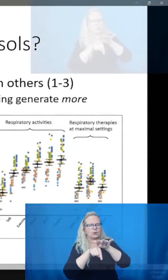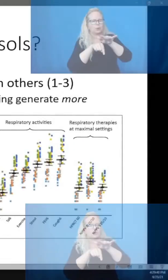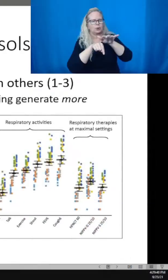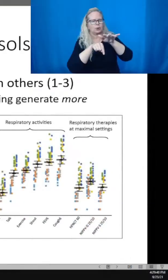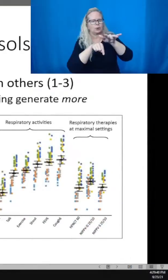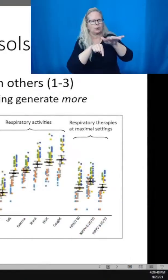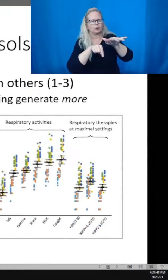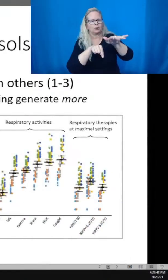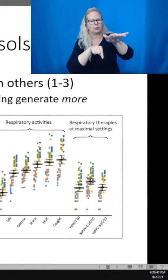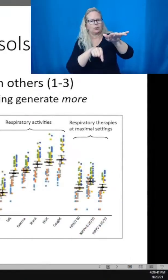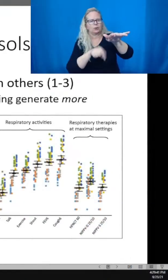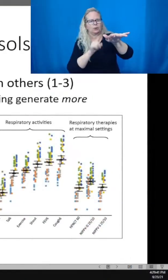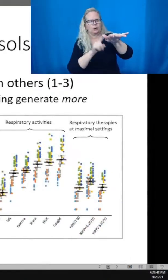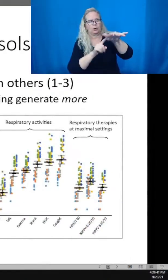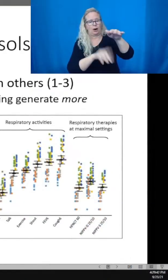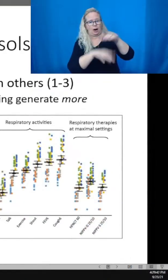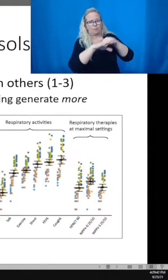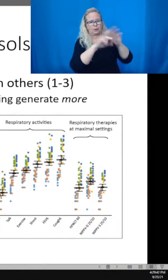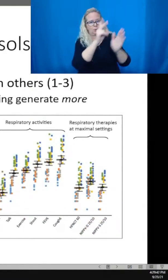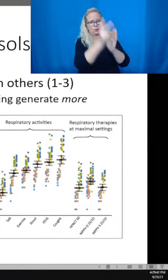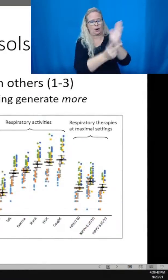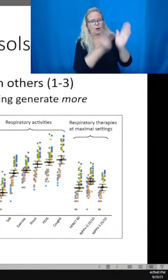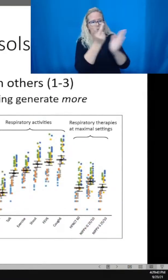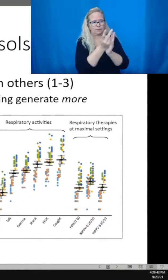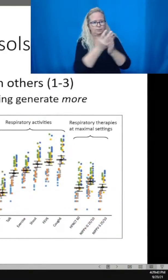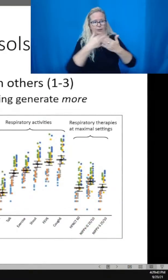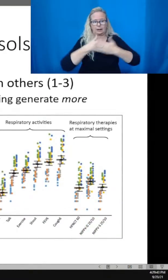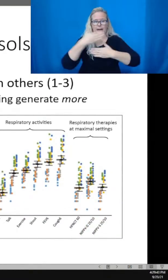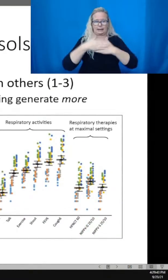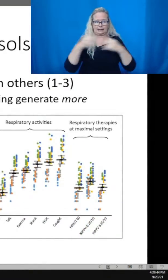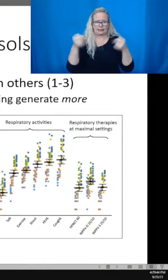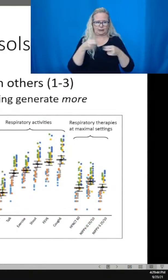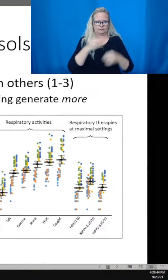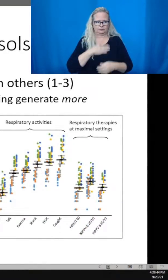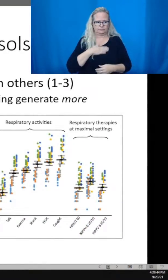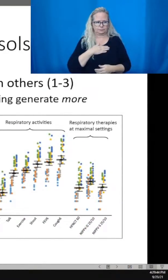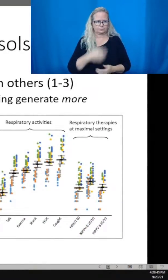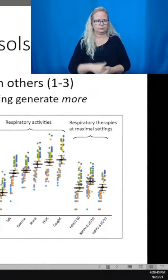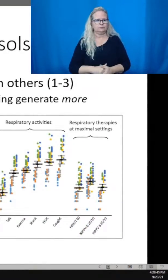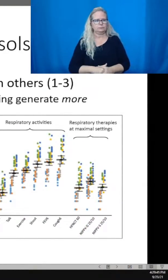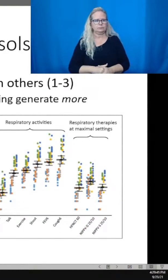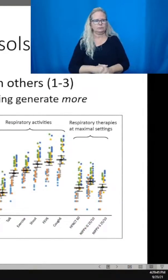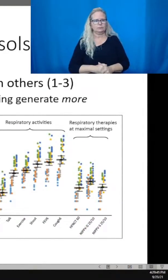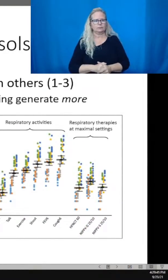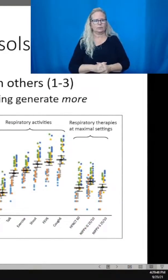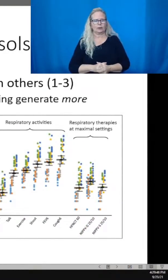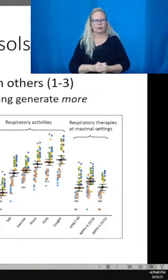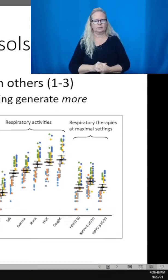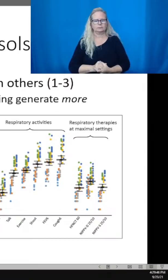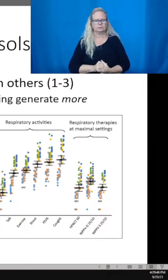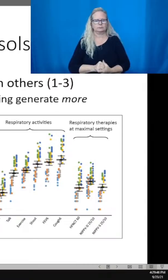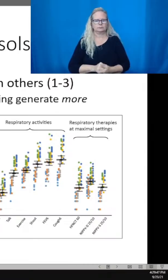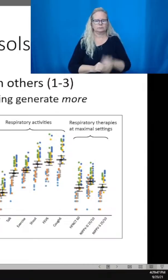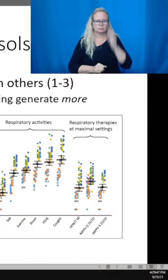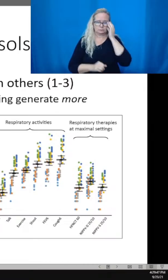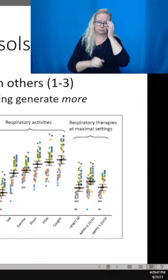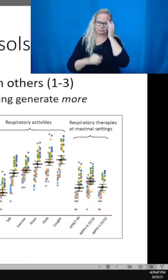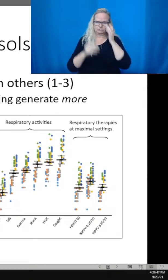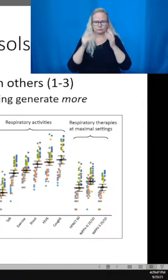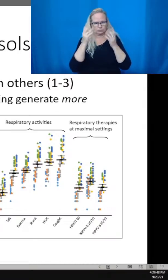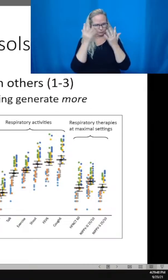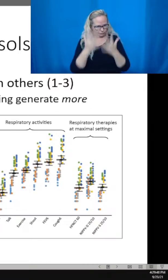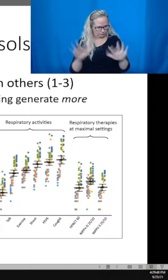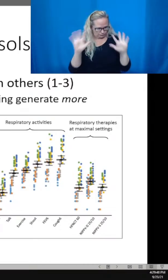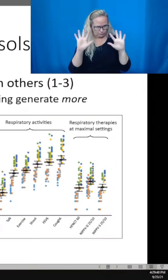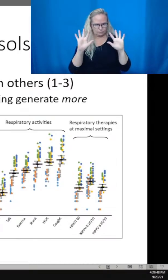So now that we've better described what aerosols are, we have to determine if they're actually important for the transmission of disease. One of the first questions